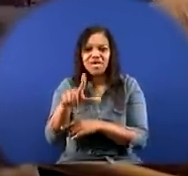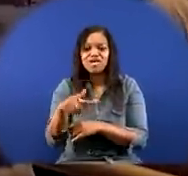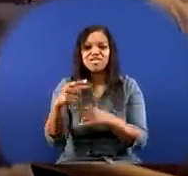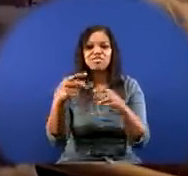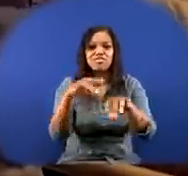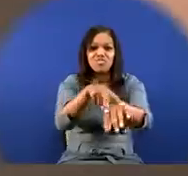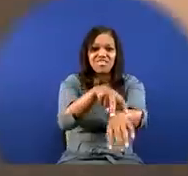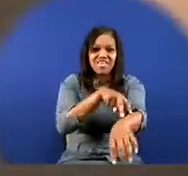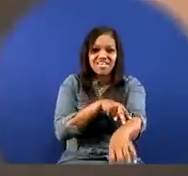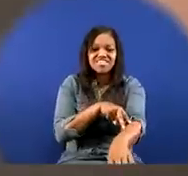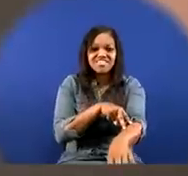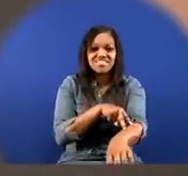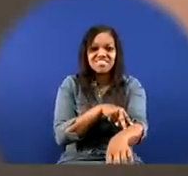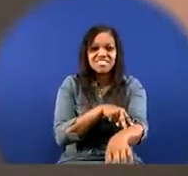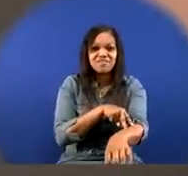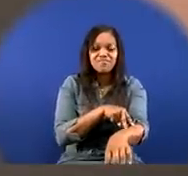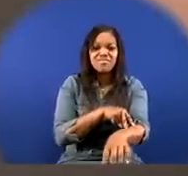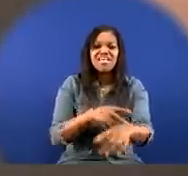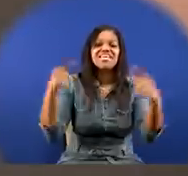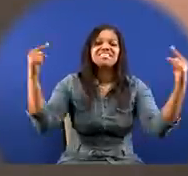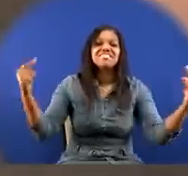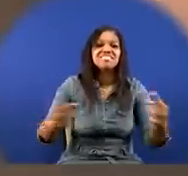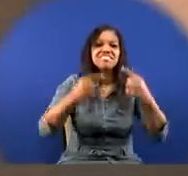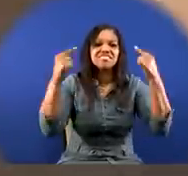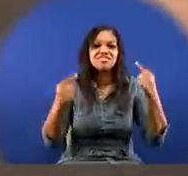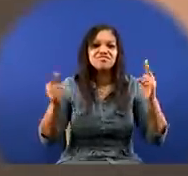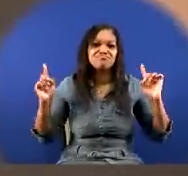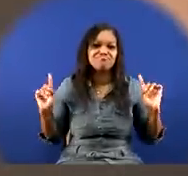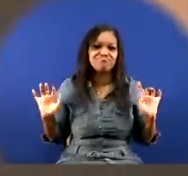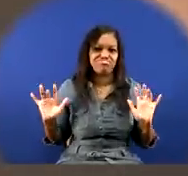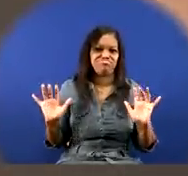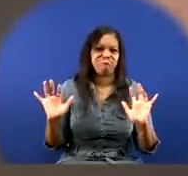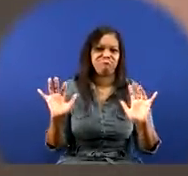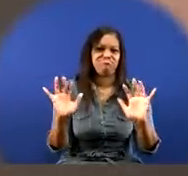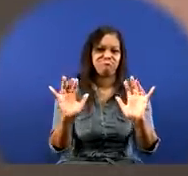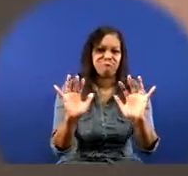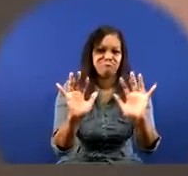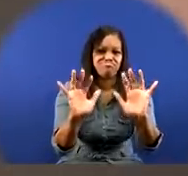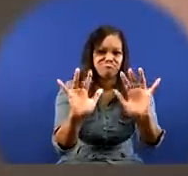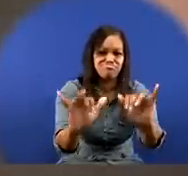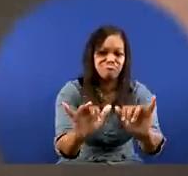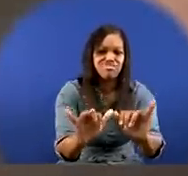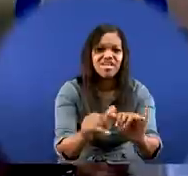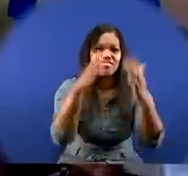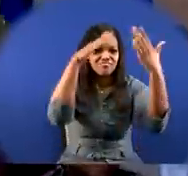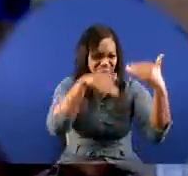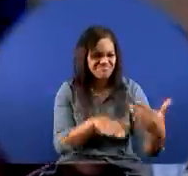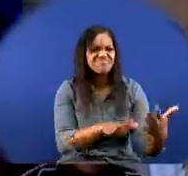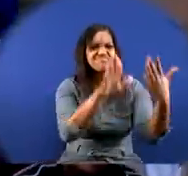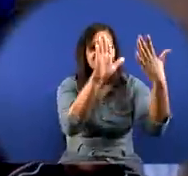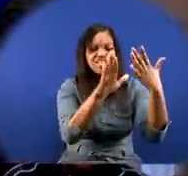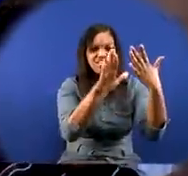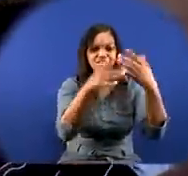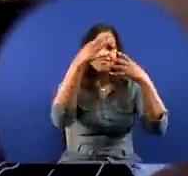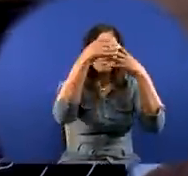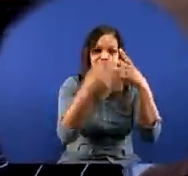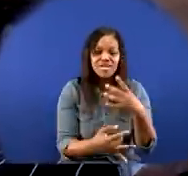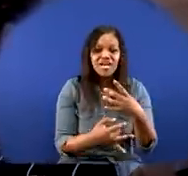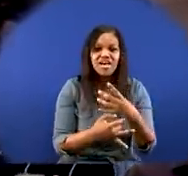Emmanuel's veins. Sinners plunge beneath that flood.